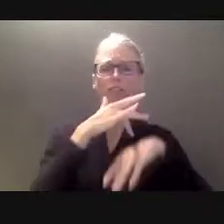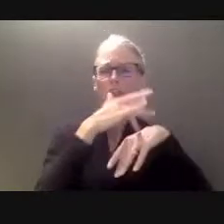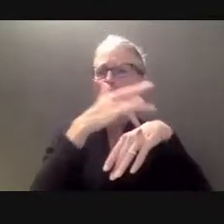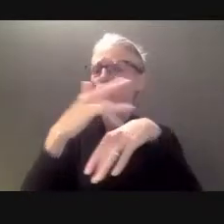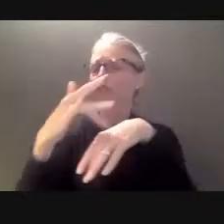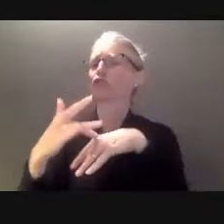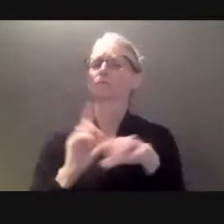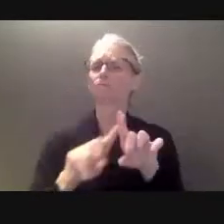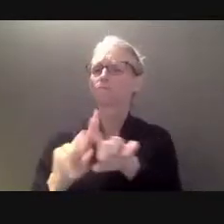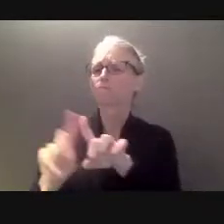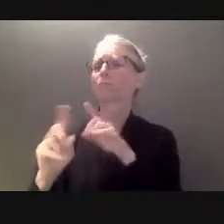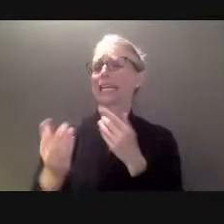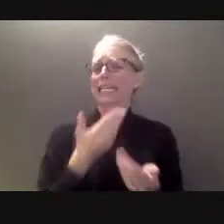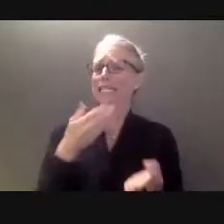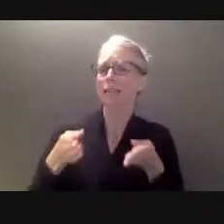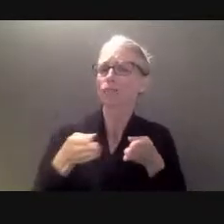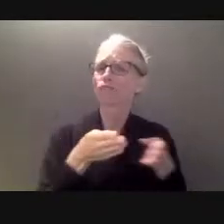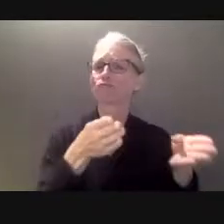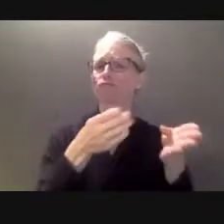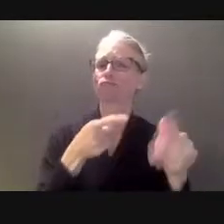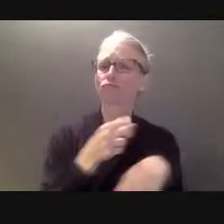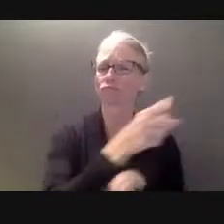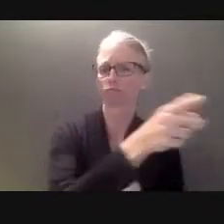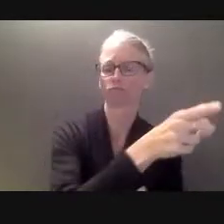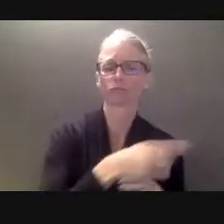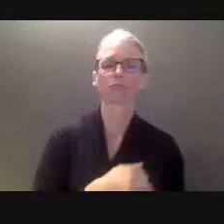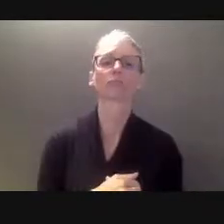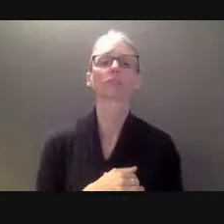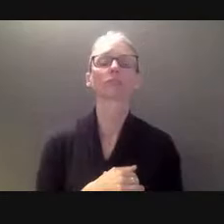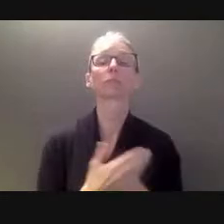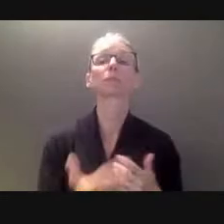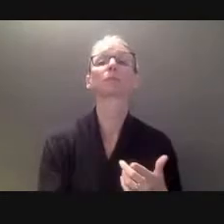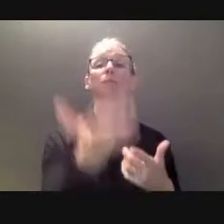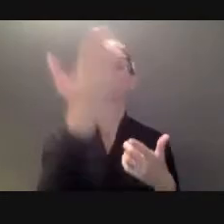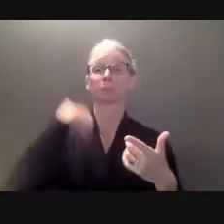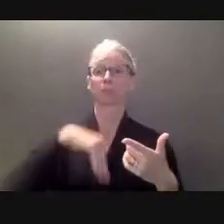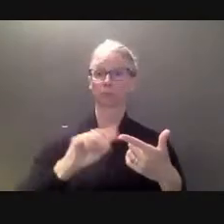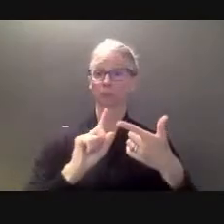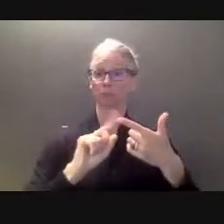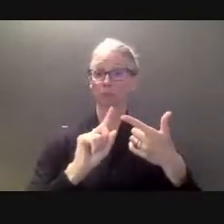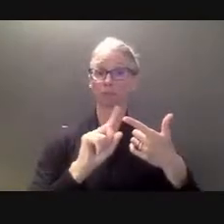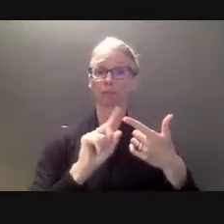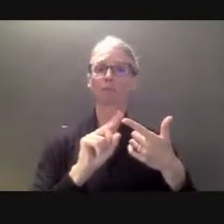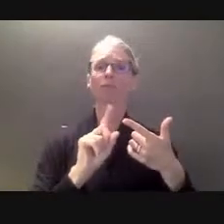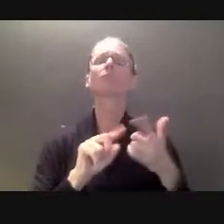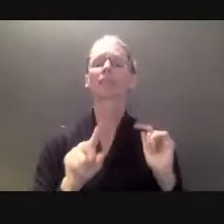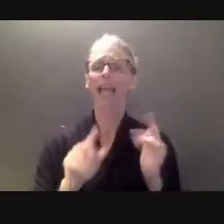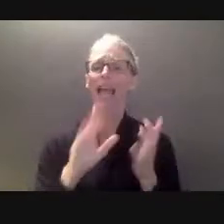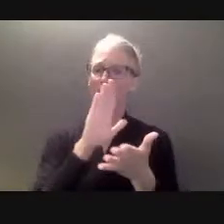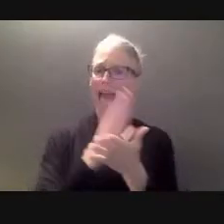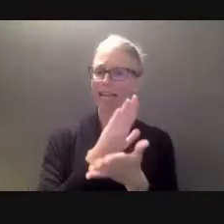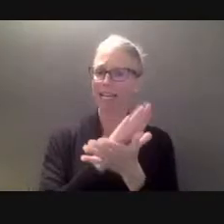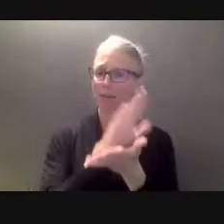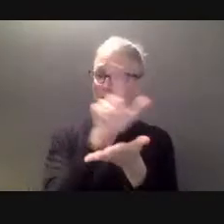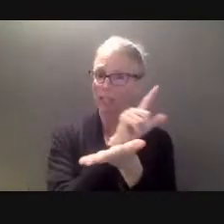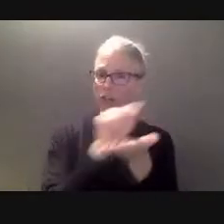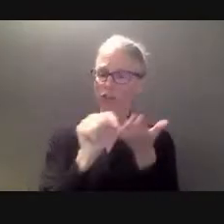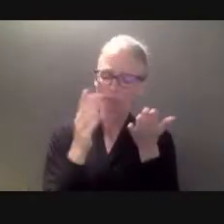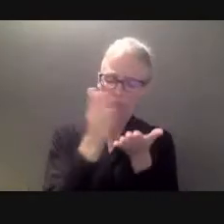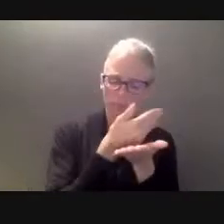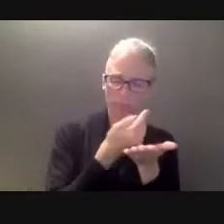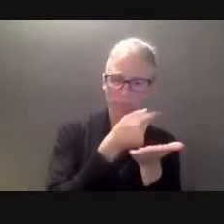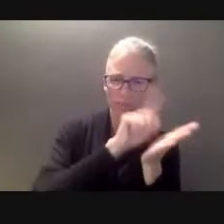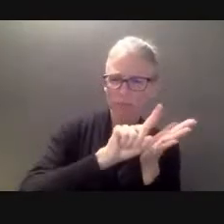Our next subproject is the scoping review of academic literature. The objective of this scoping review was to look